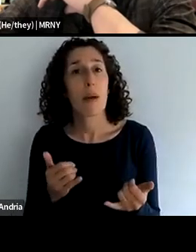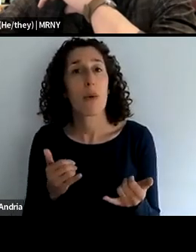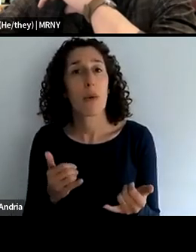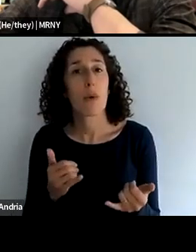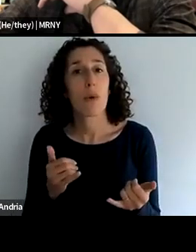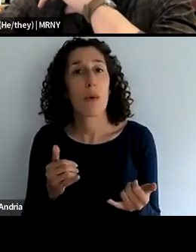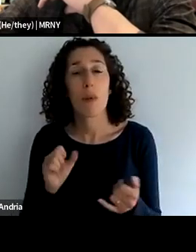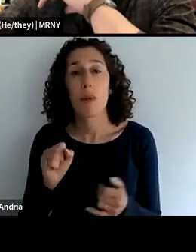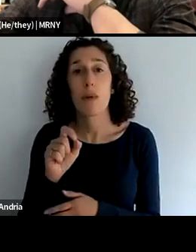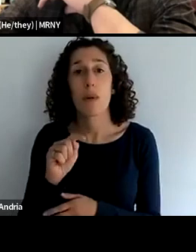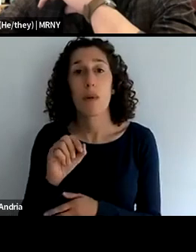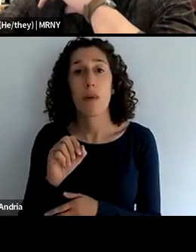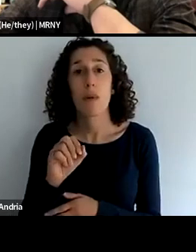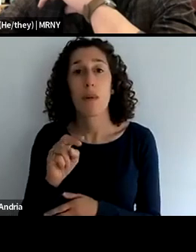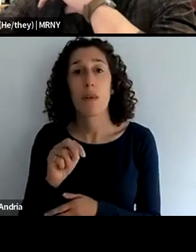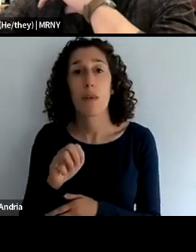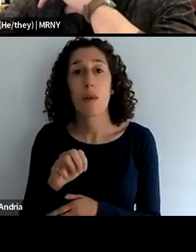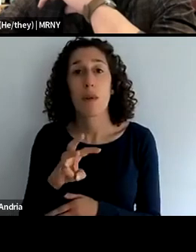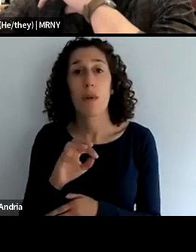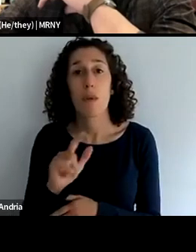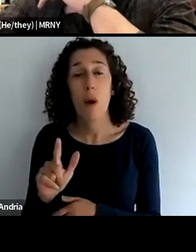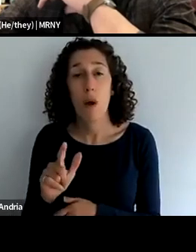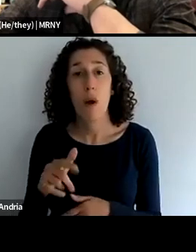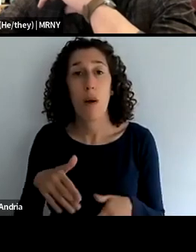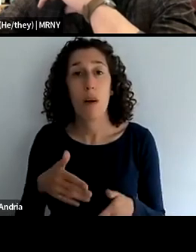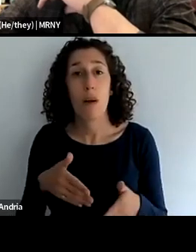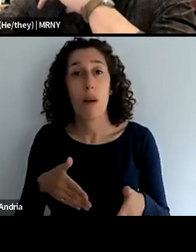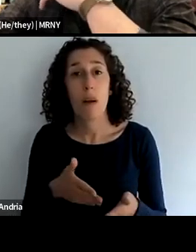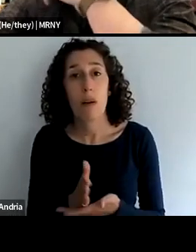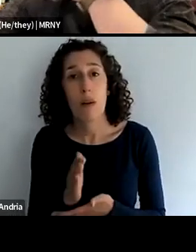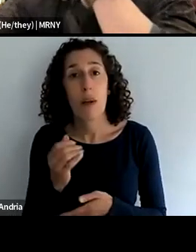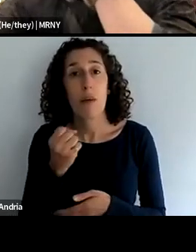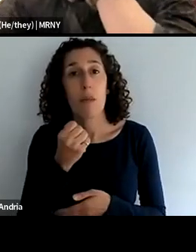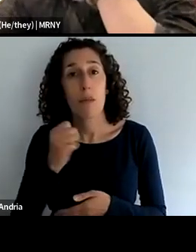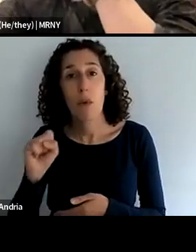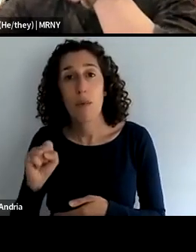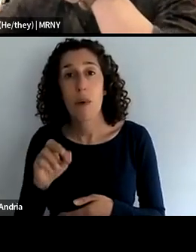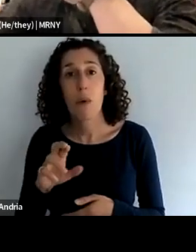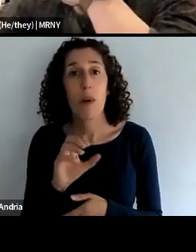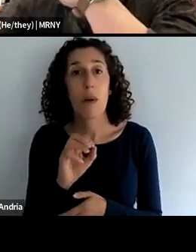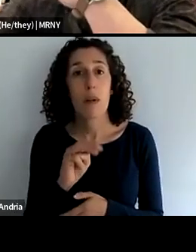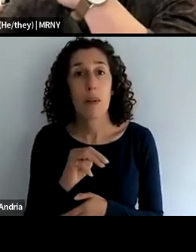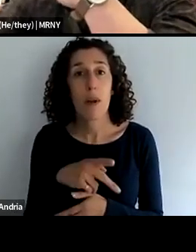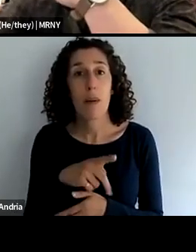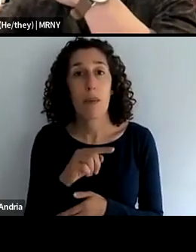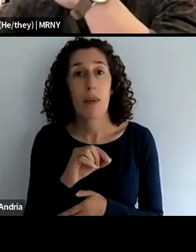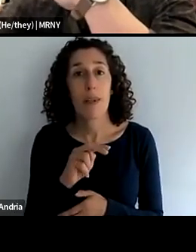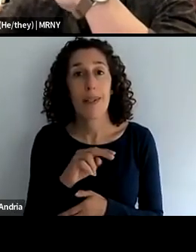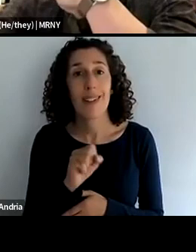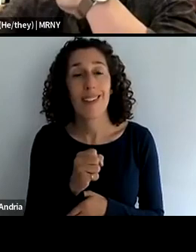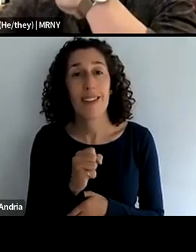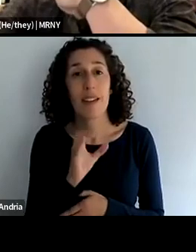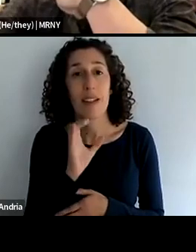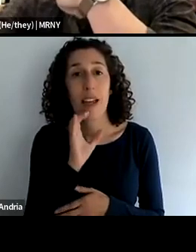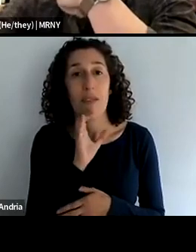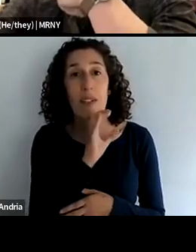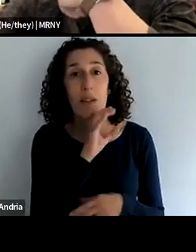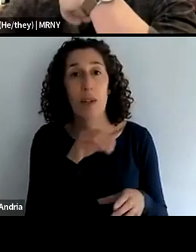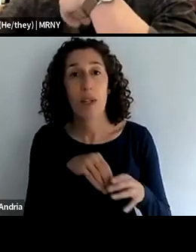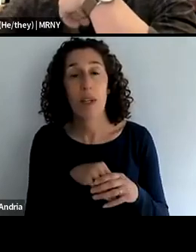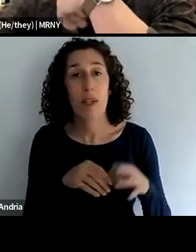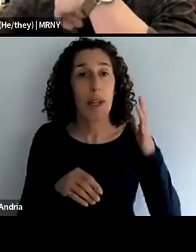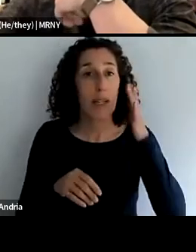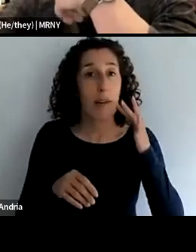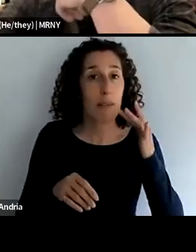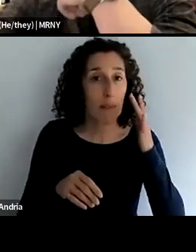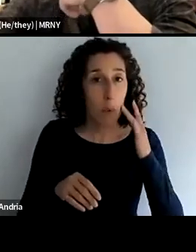Stonewall or started in Compton's cafeteria in California, or back into the 50s